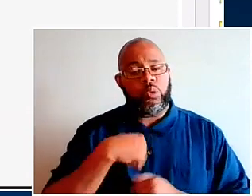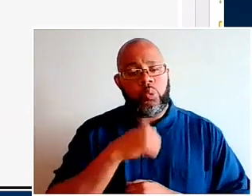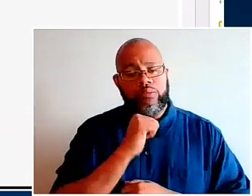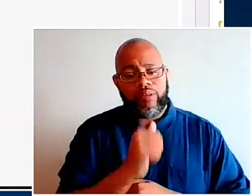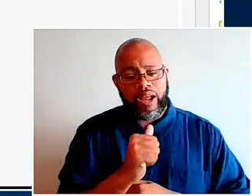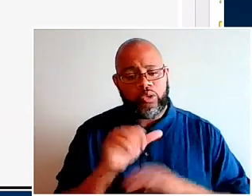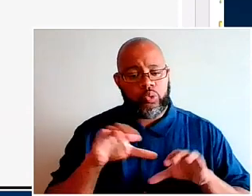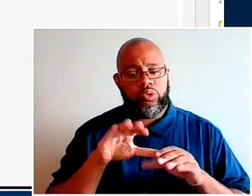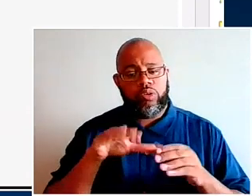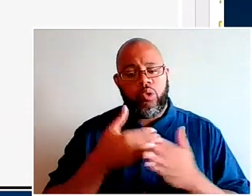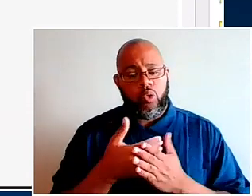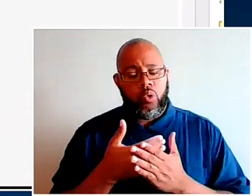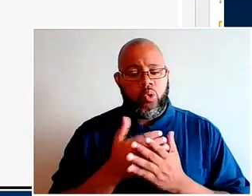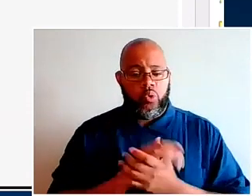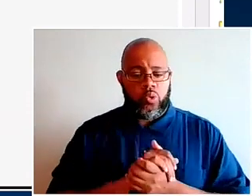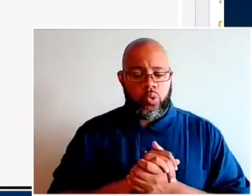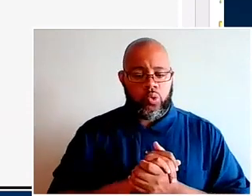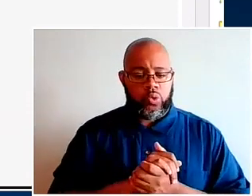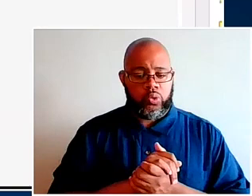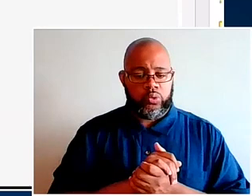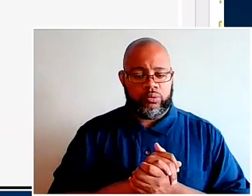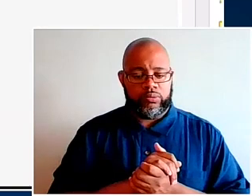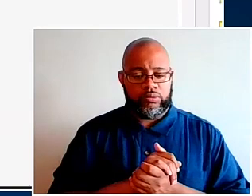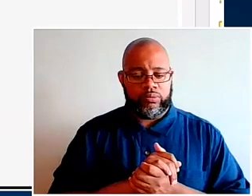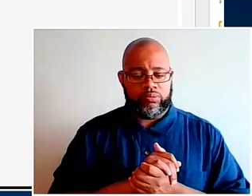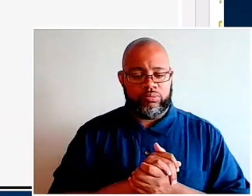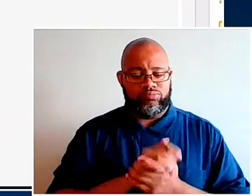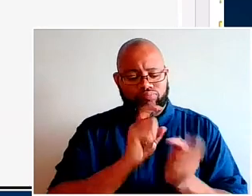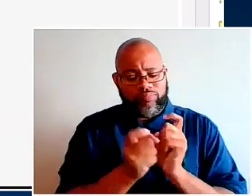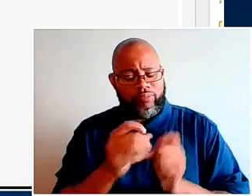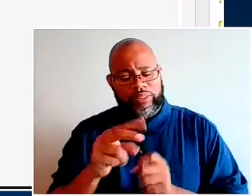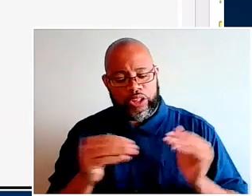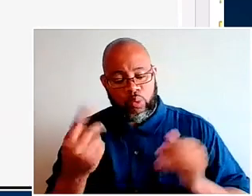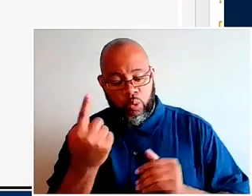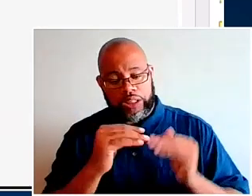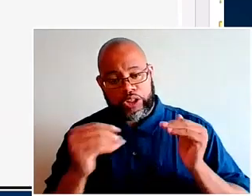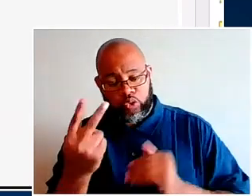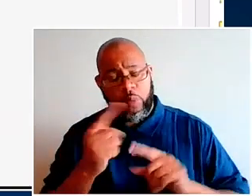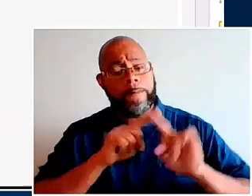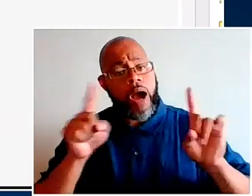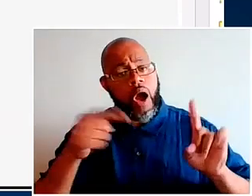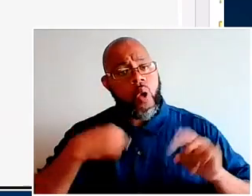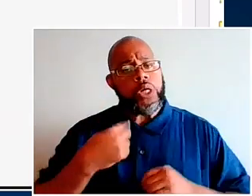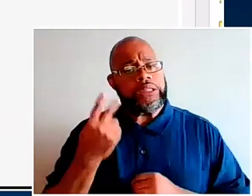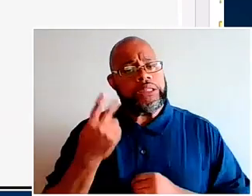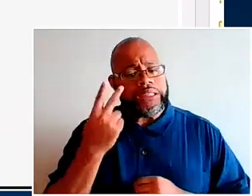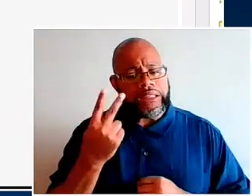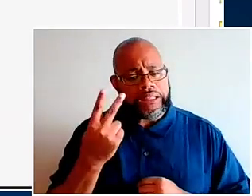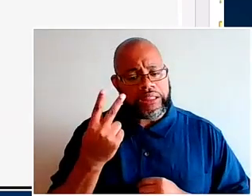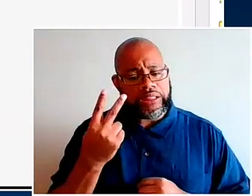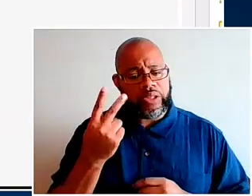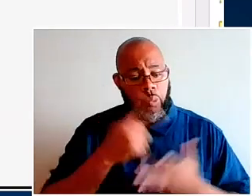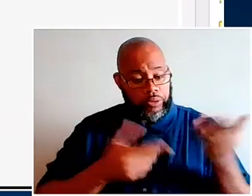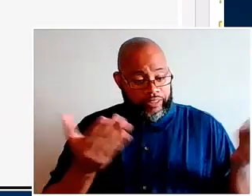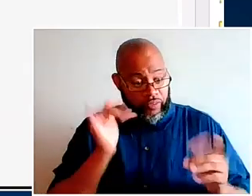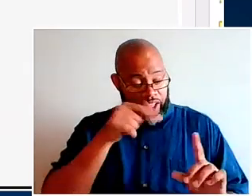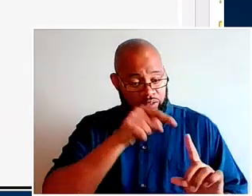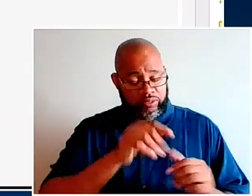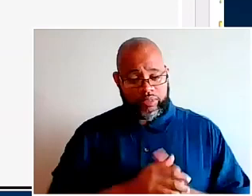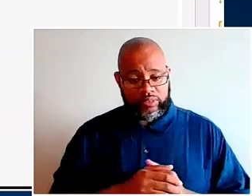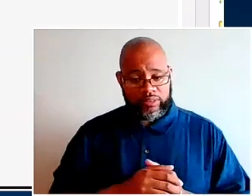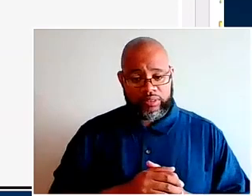doing a wholesale revision of tier one, tier two. However, we see what is here as